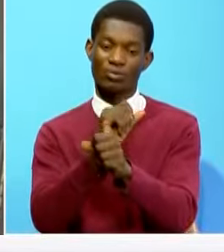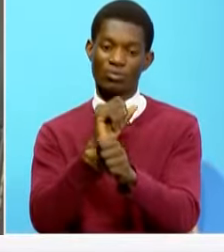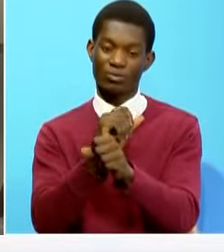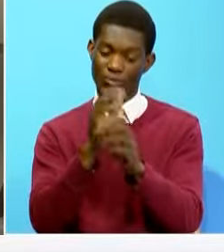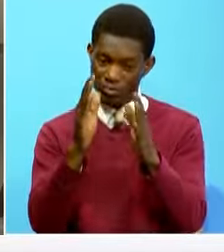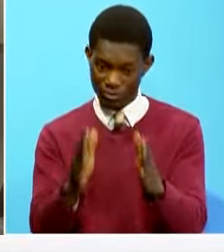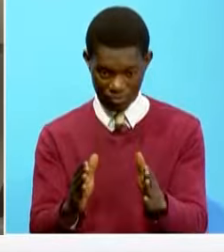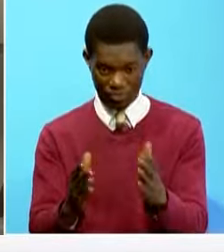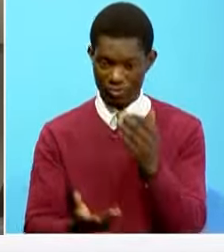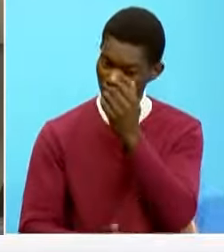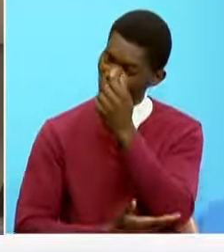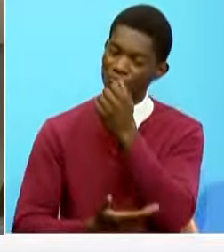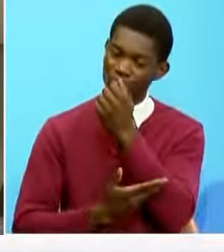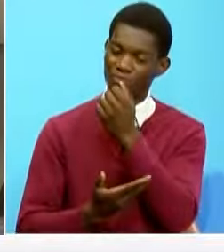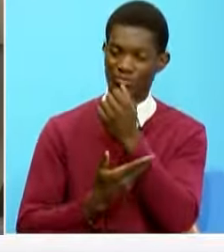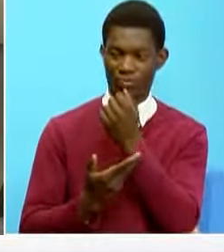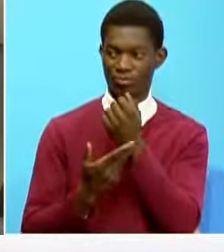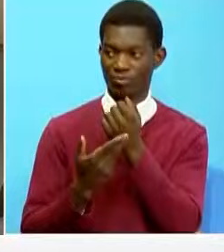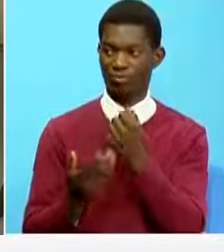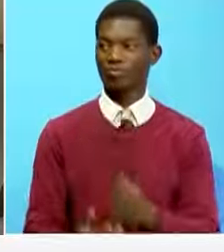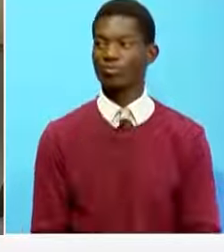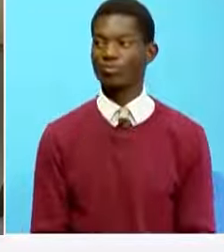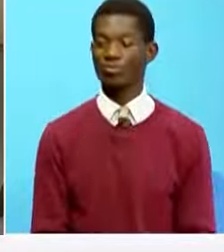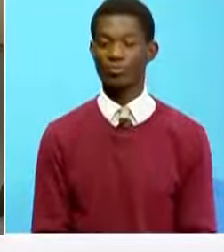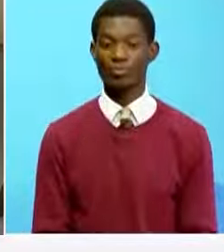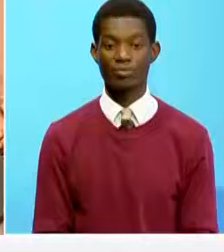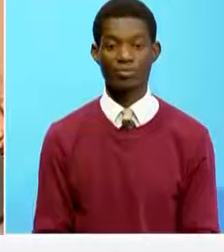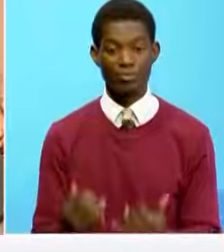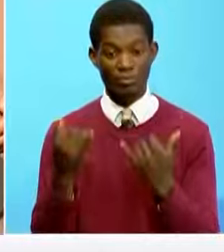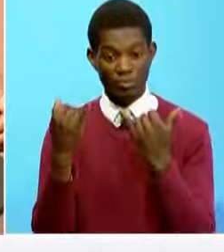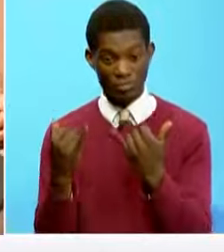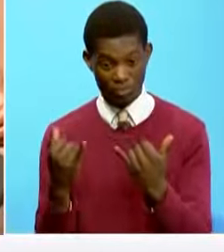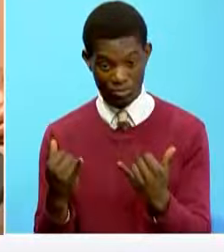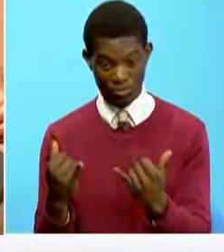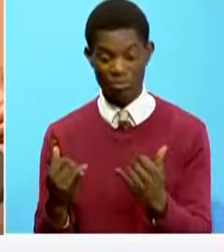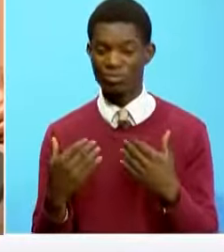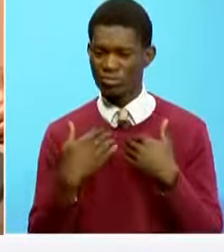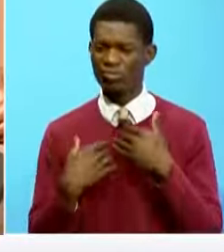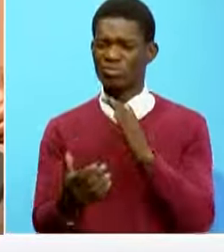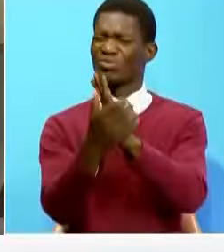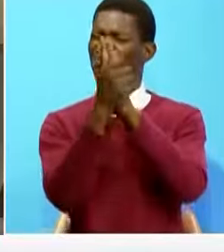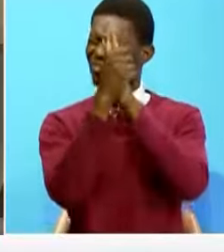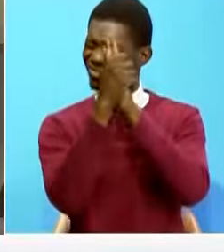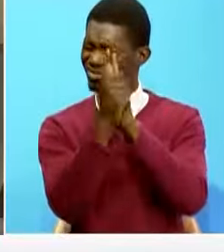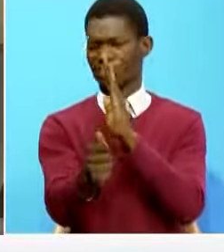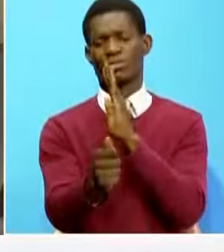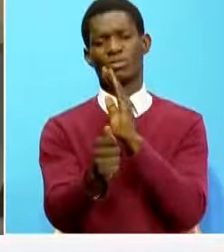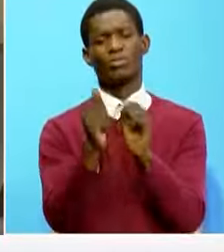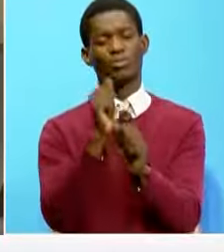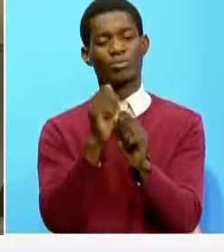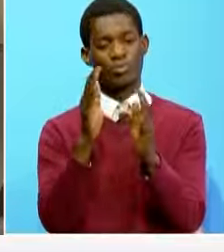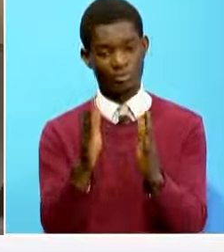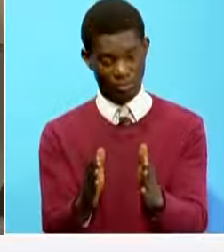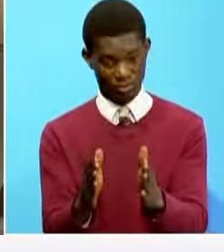delivery in various localities. In an effort to have a skilled labor force that responds to the needs of